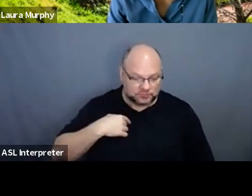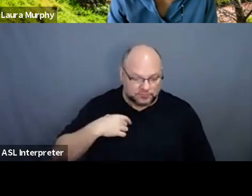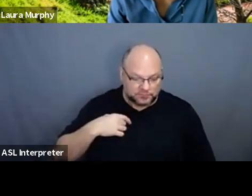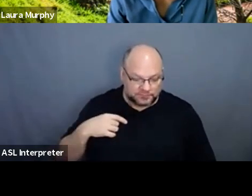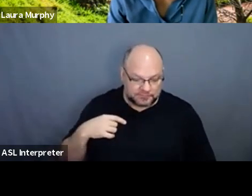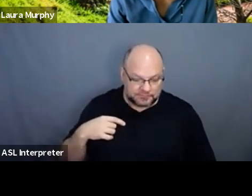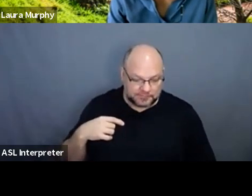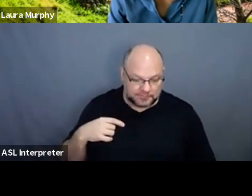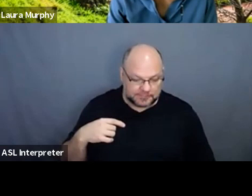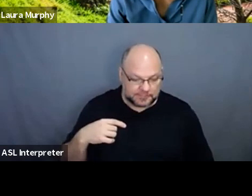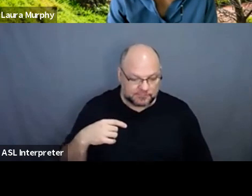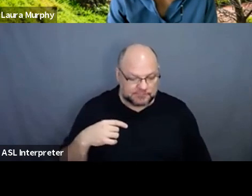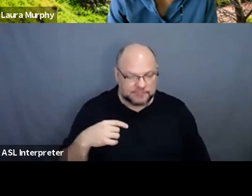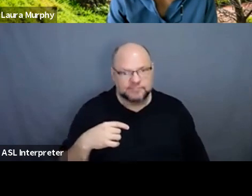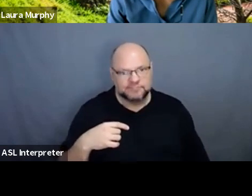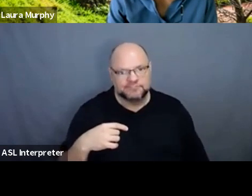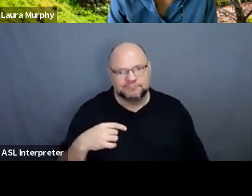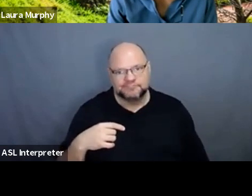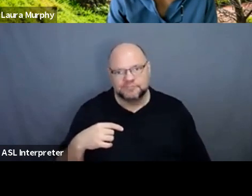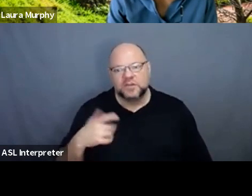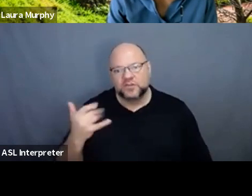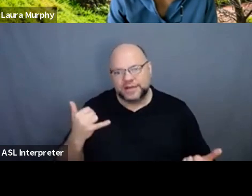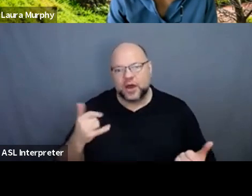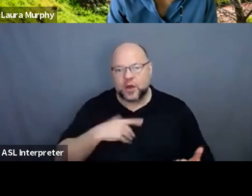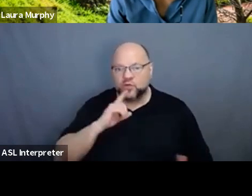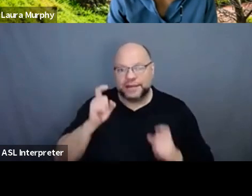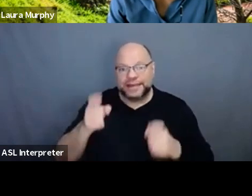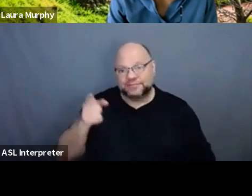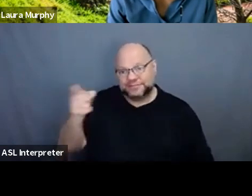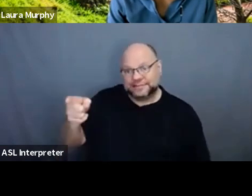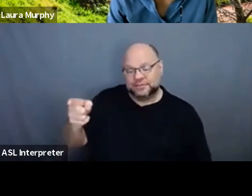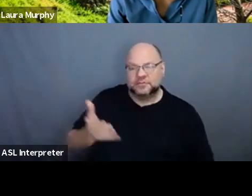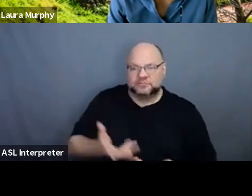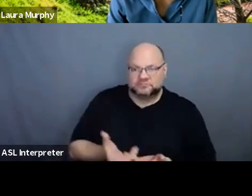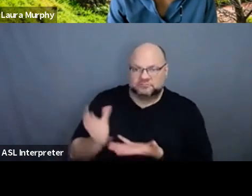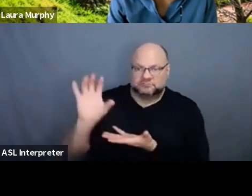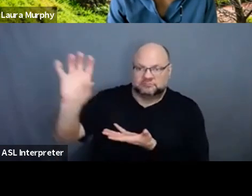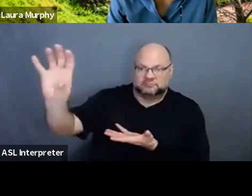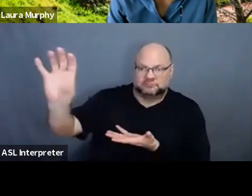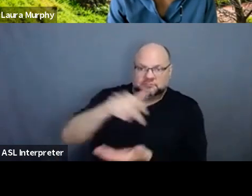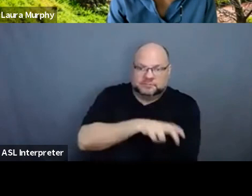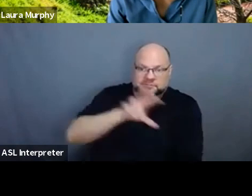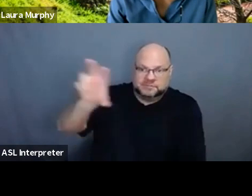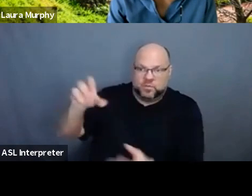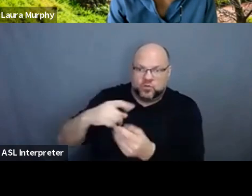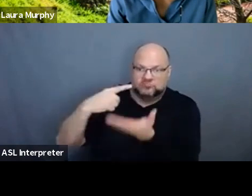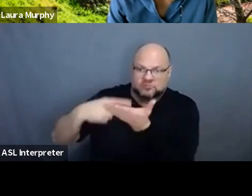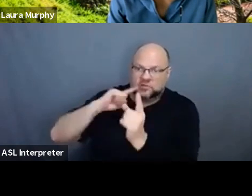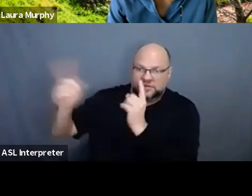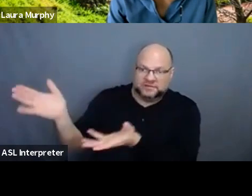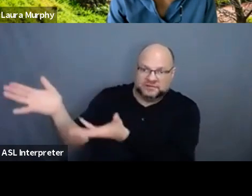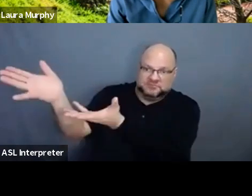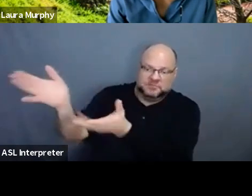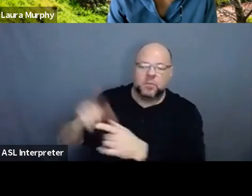with someone who is. So that really, I really give him sort of like the power in sort of helping generate more conversation. That